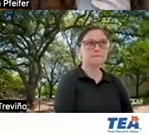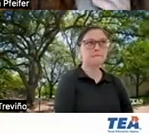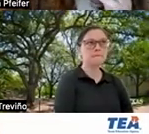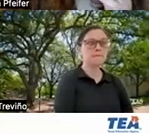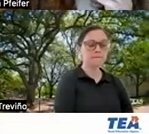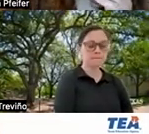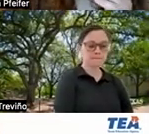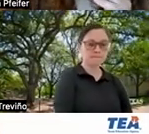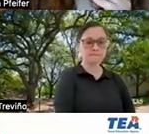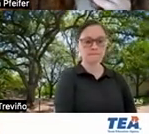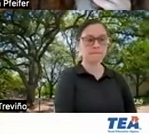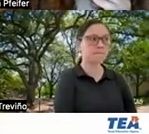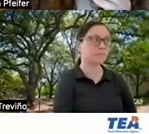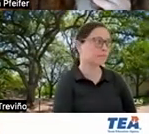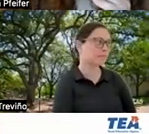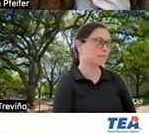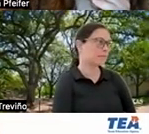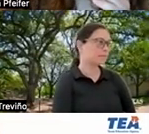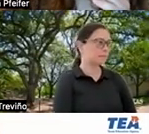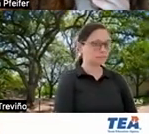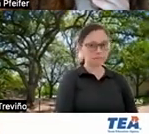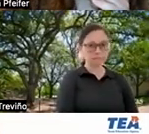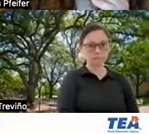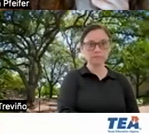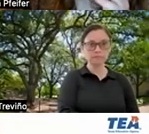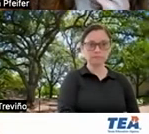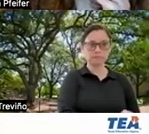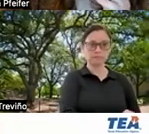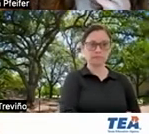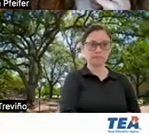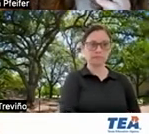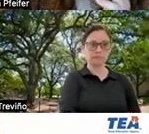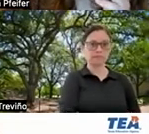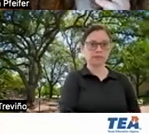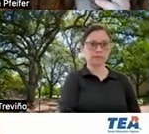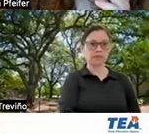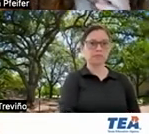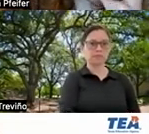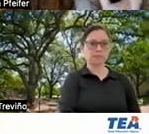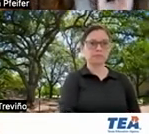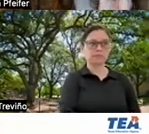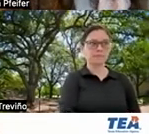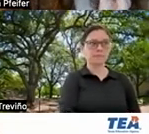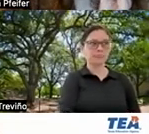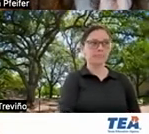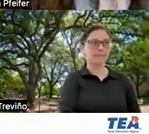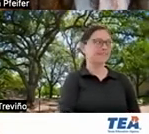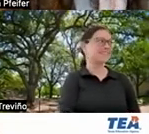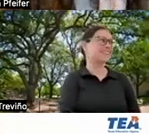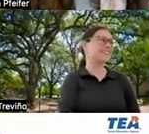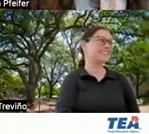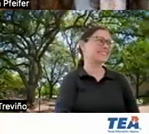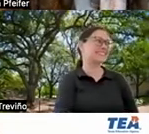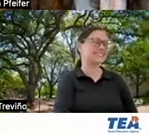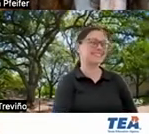your category and come up with three rich ideas. I know, only three. I